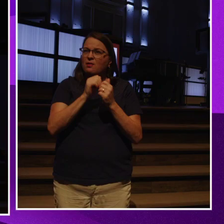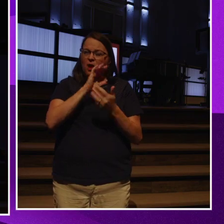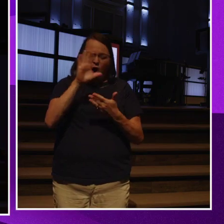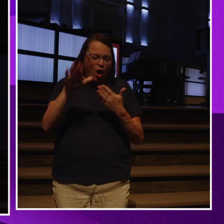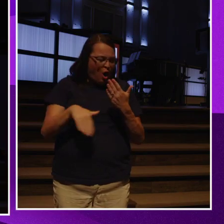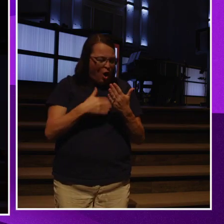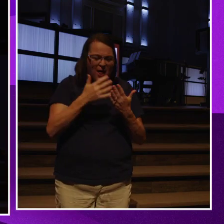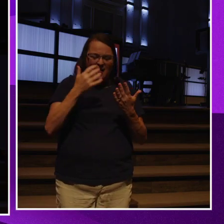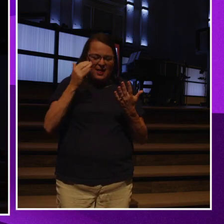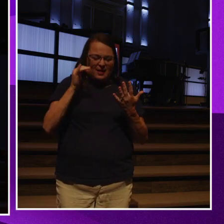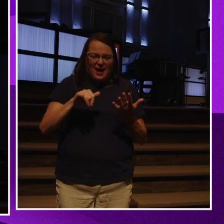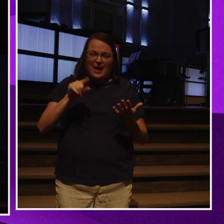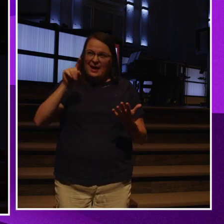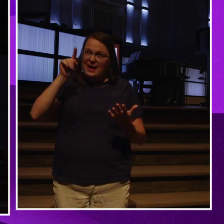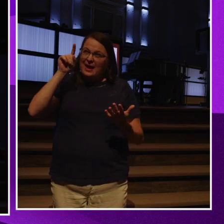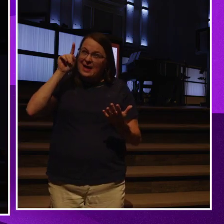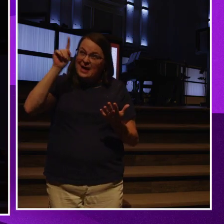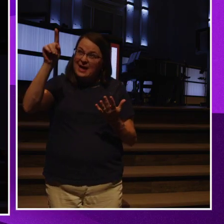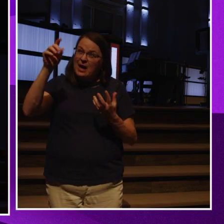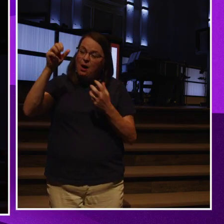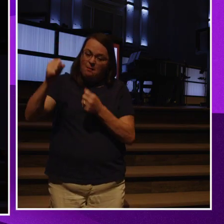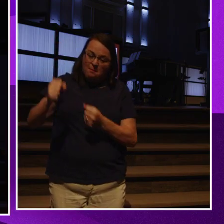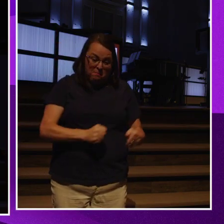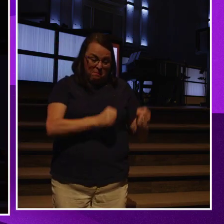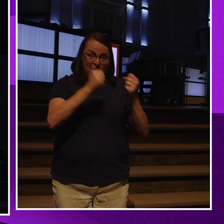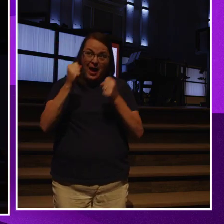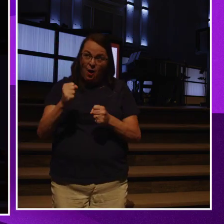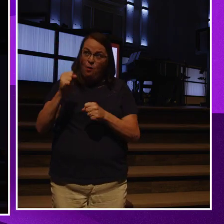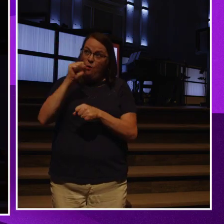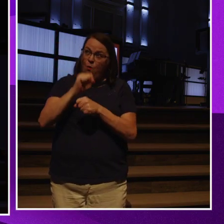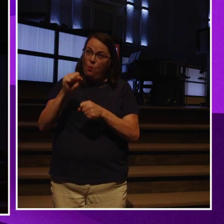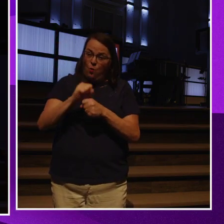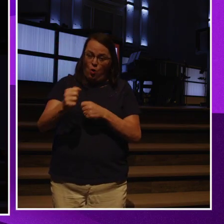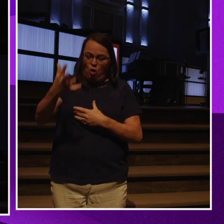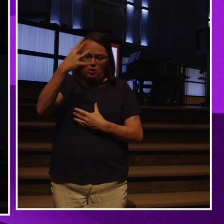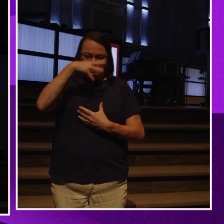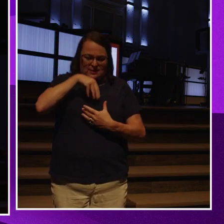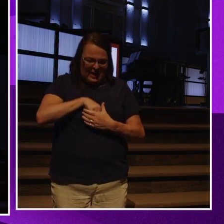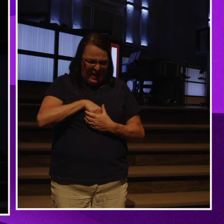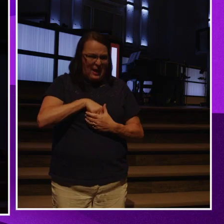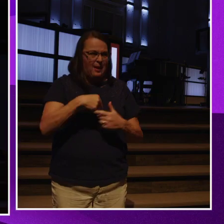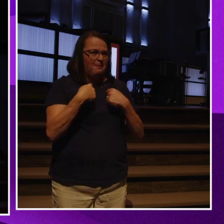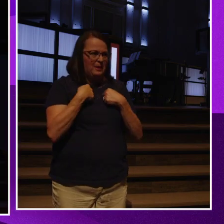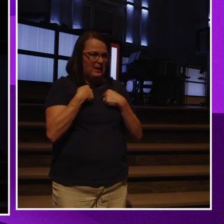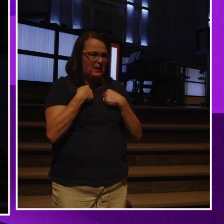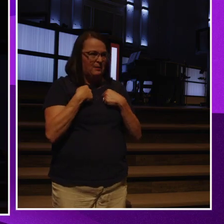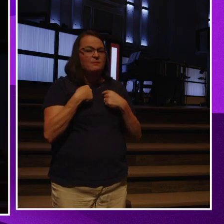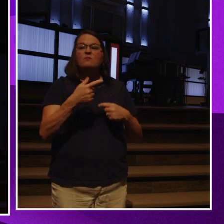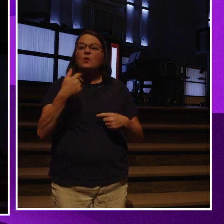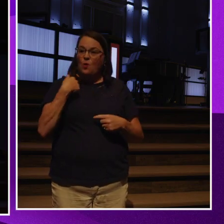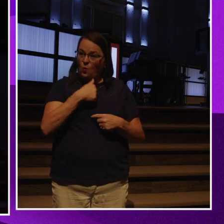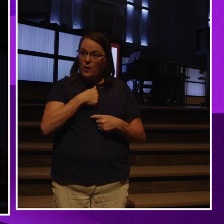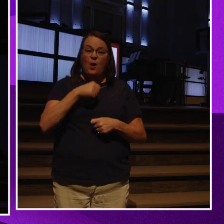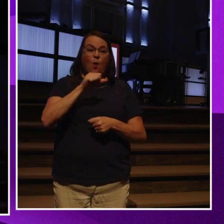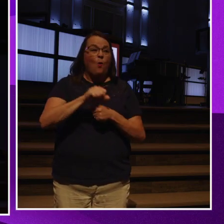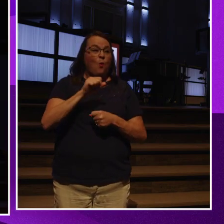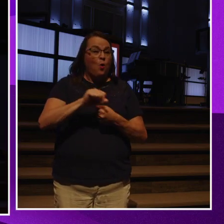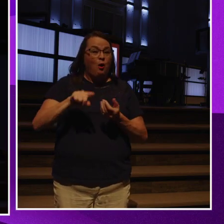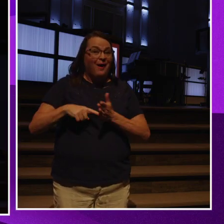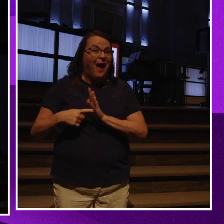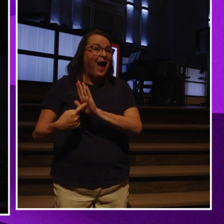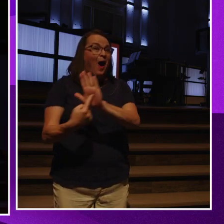that he powerfully works within me. You see, we are able to work out because